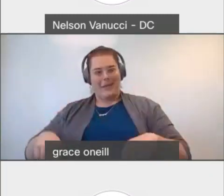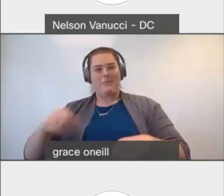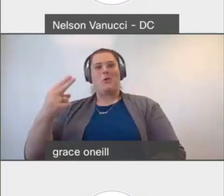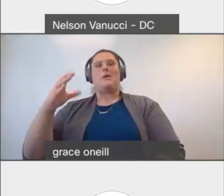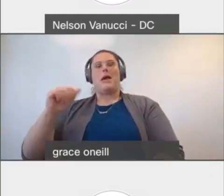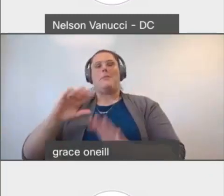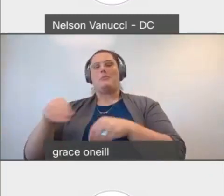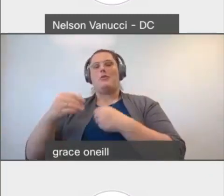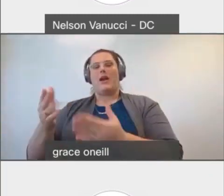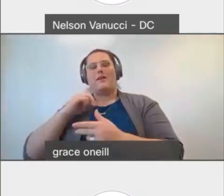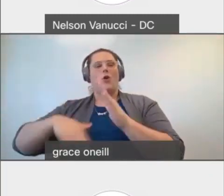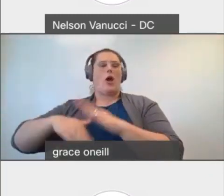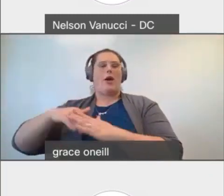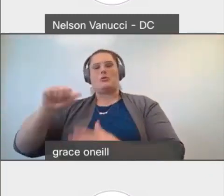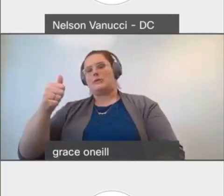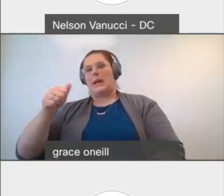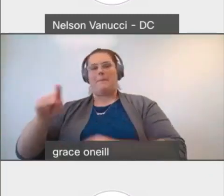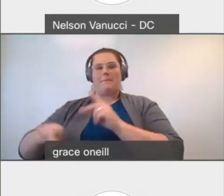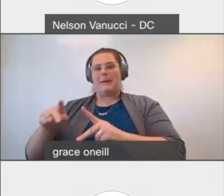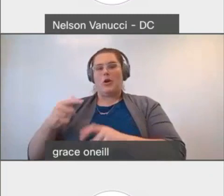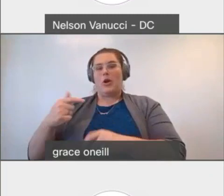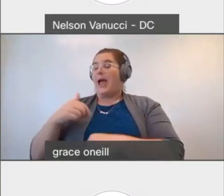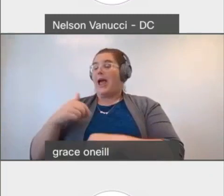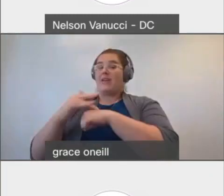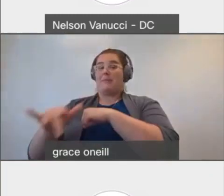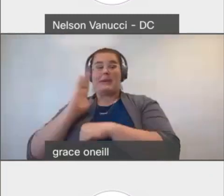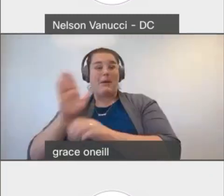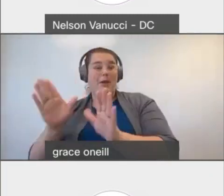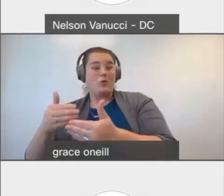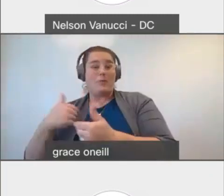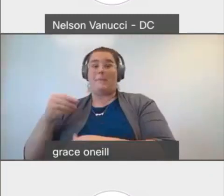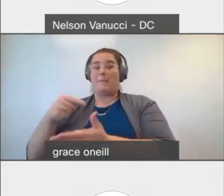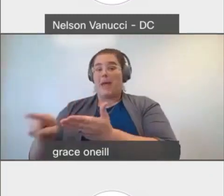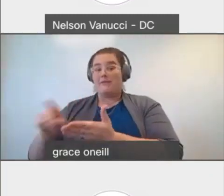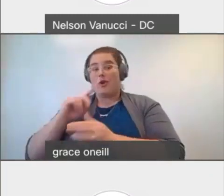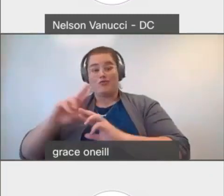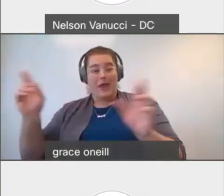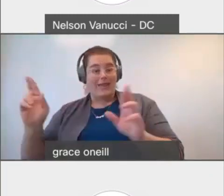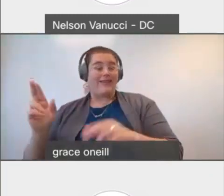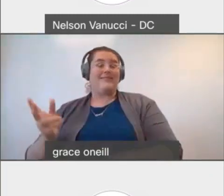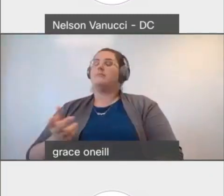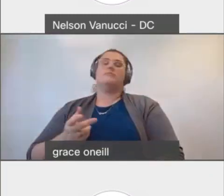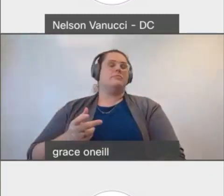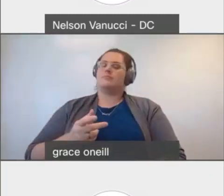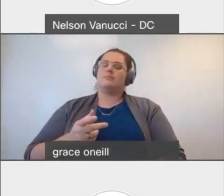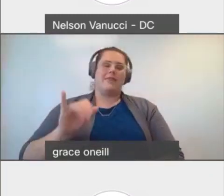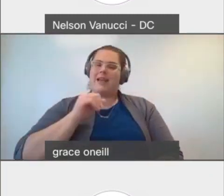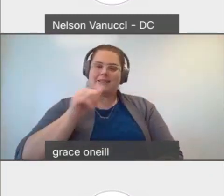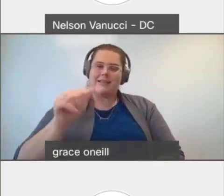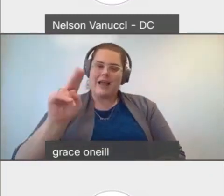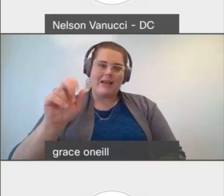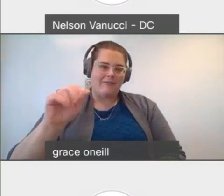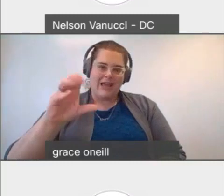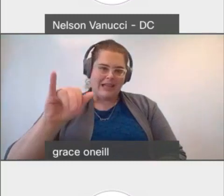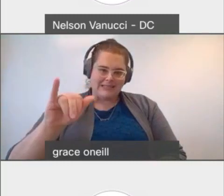provider and you have an empty bedroom that you're paying for. That's not a vacancy. A vacancy is an